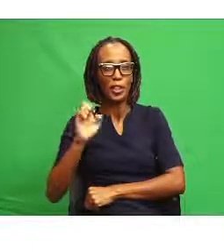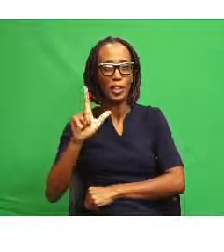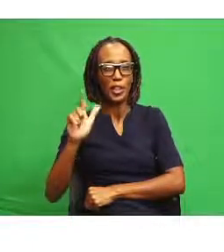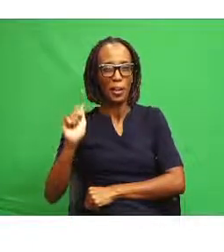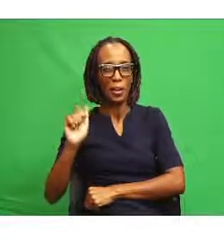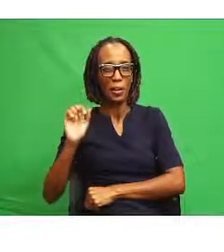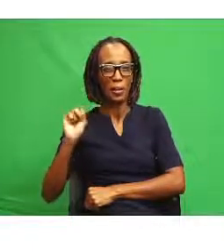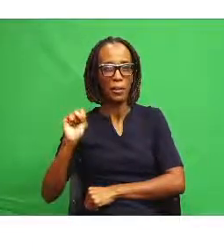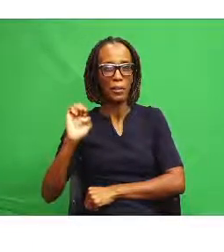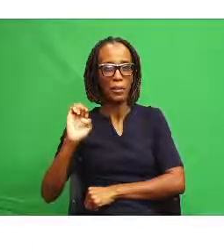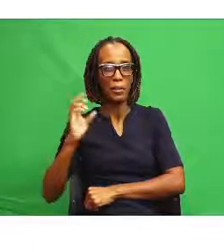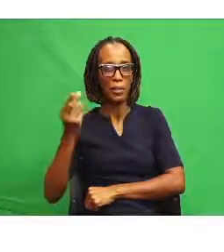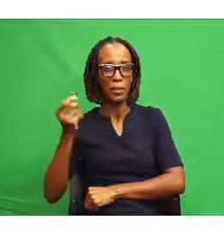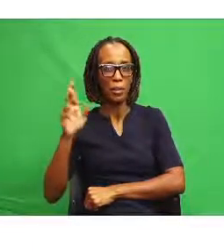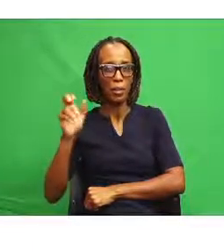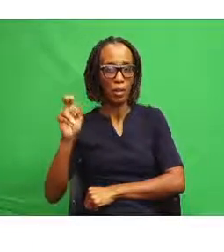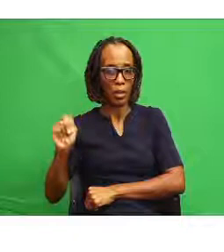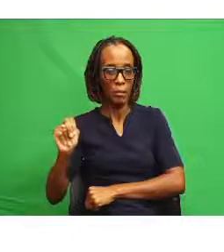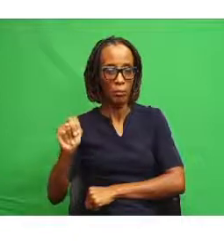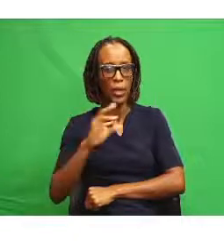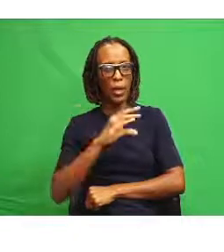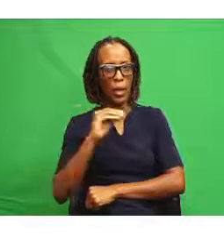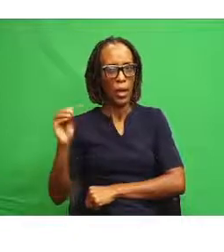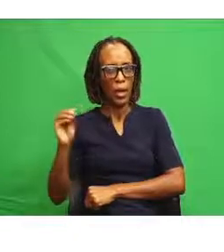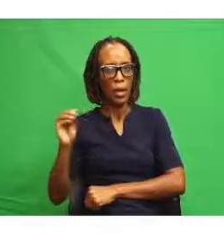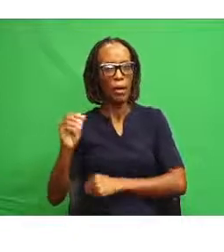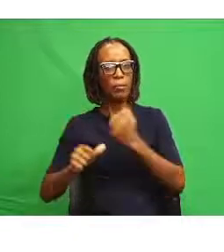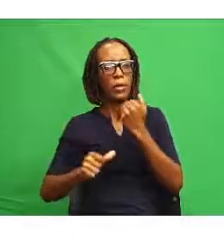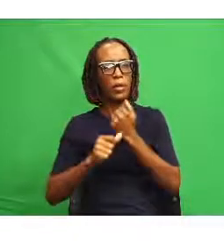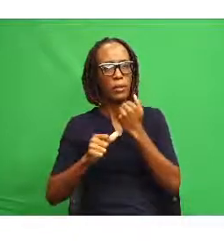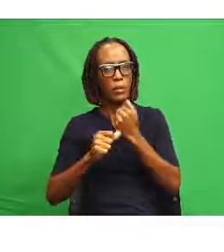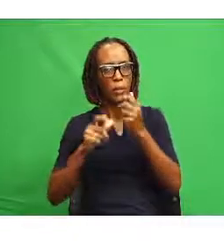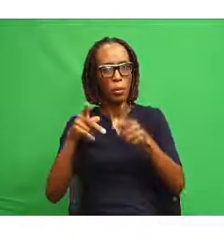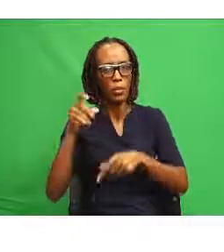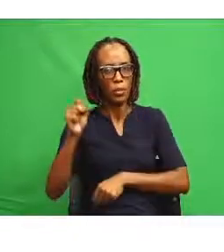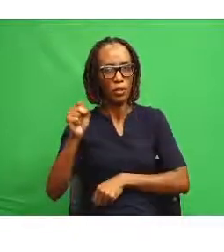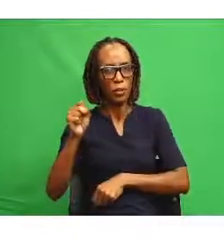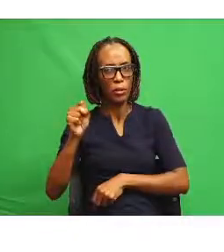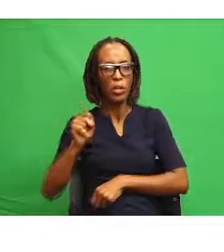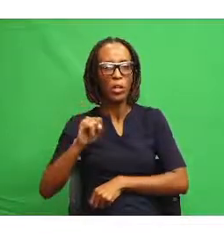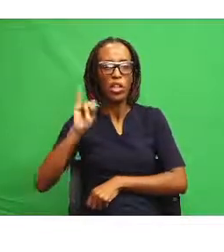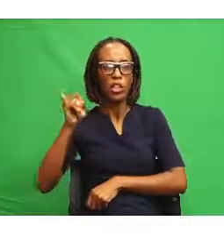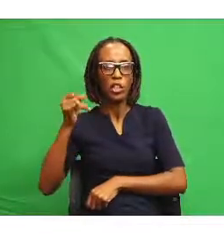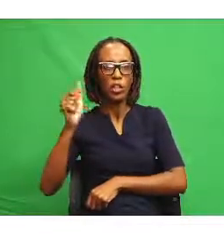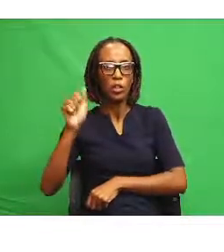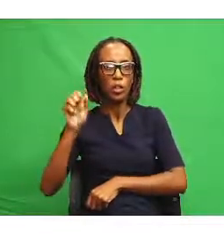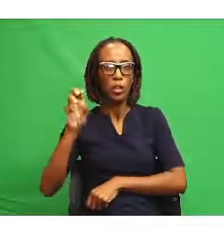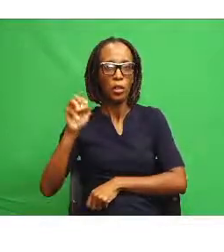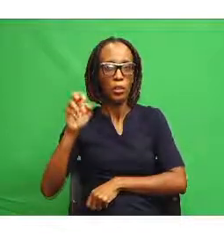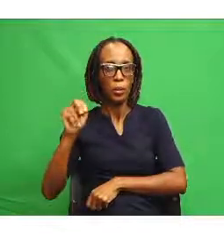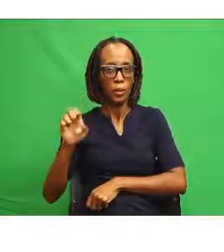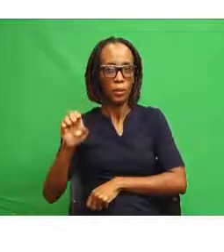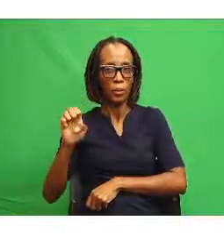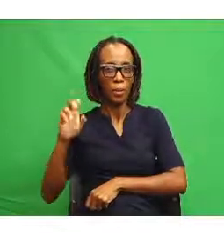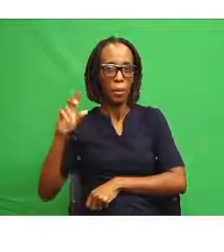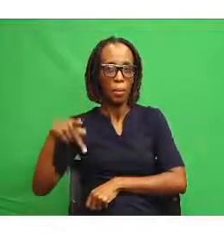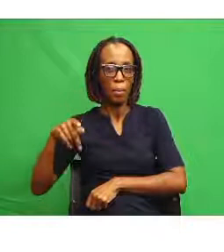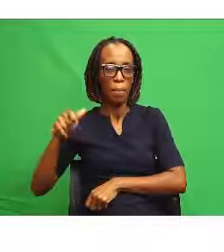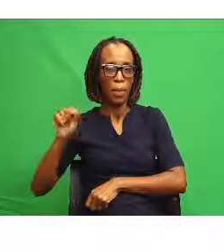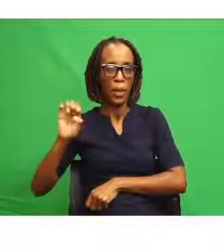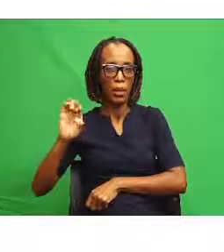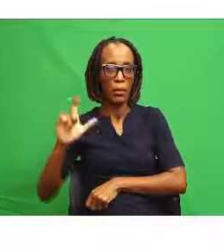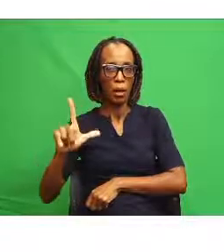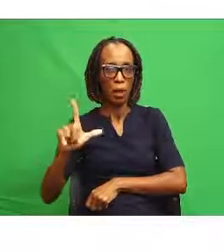Cicharan. Deputy Permanent Secretaries, Ms. Jasmine Pascal and Mrs. Guy Hernandez. Heads